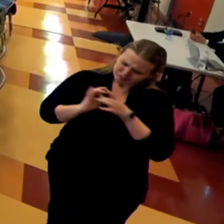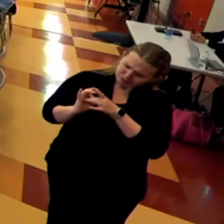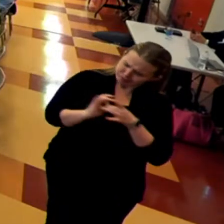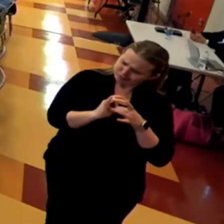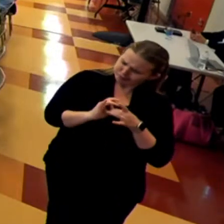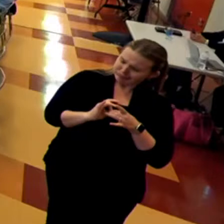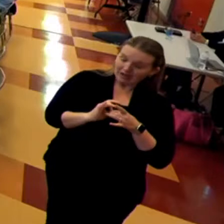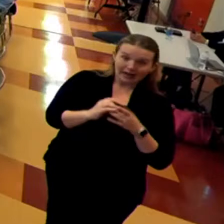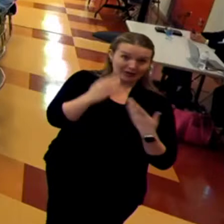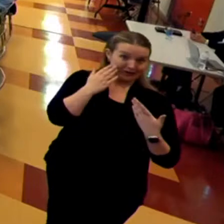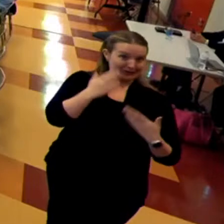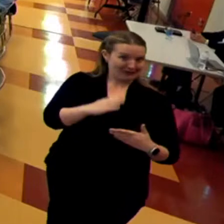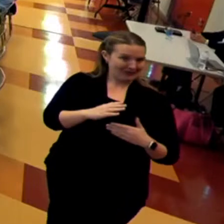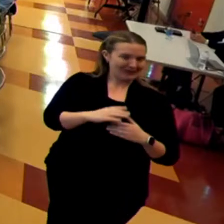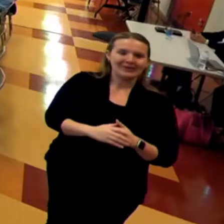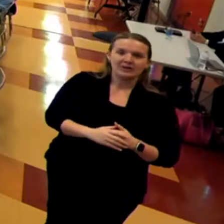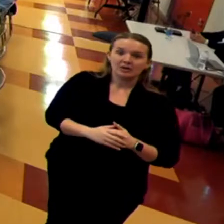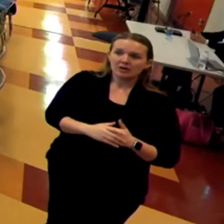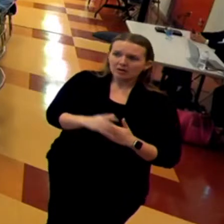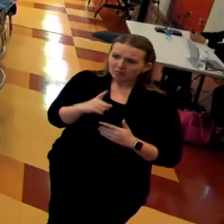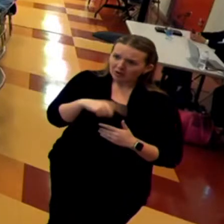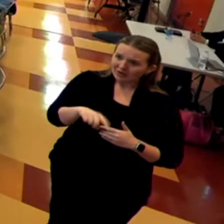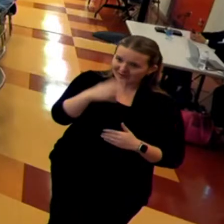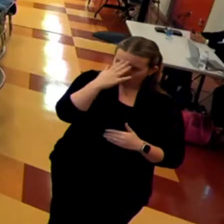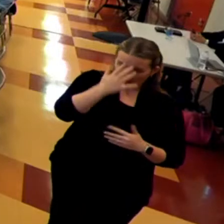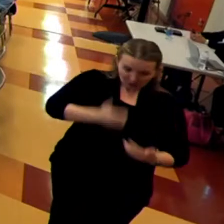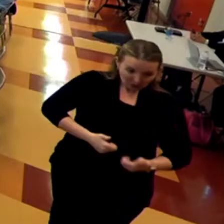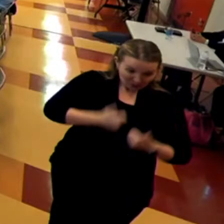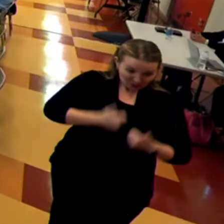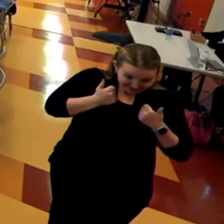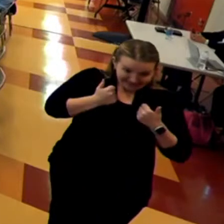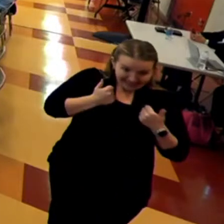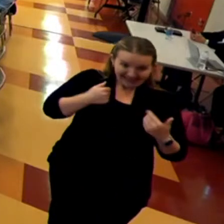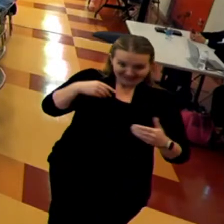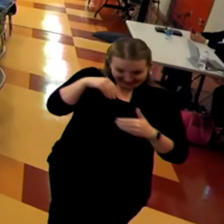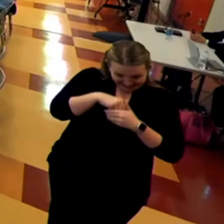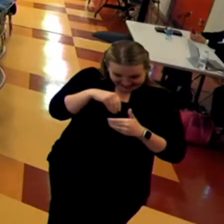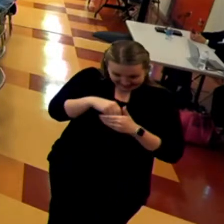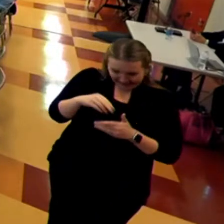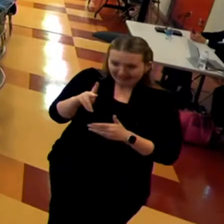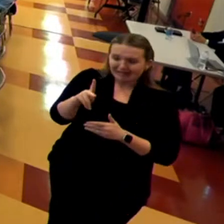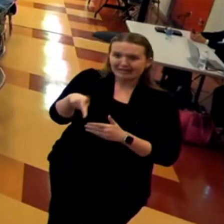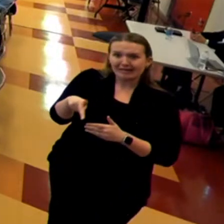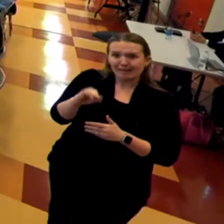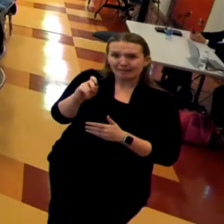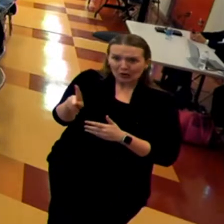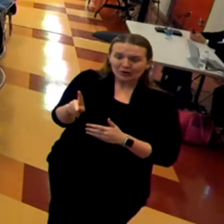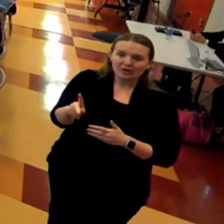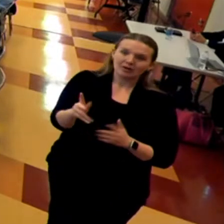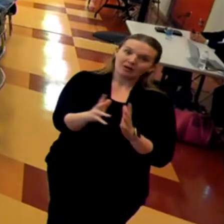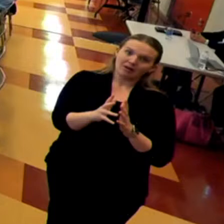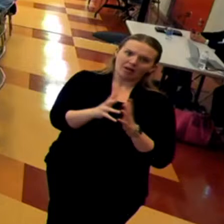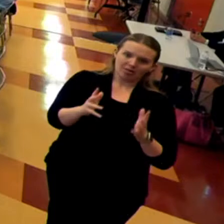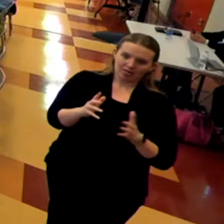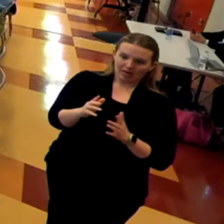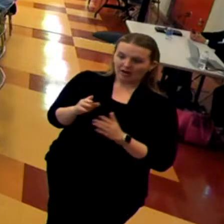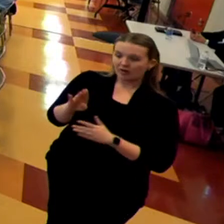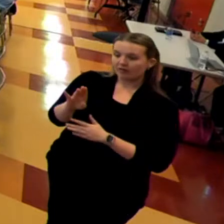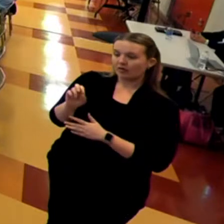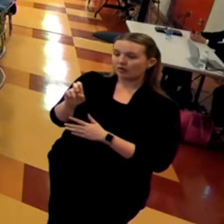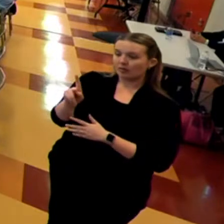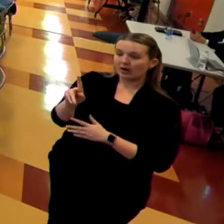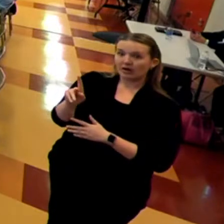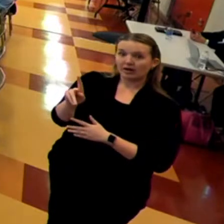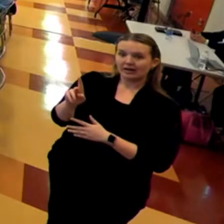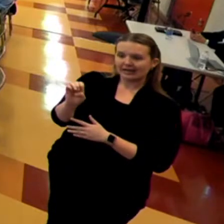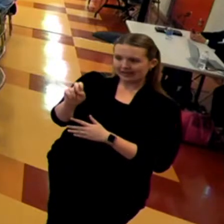In essence, as you've been told tonight, we are living in the park. Currently, a large part of Breckenridge Park is